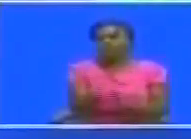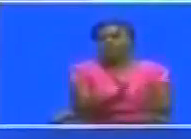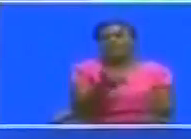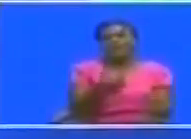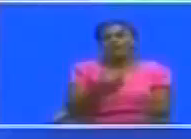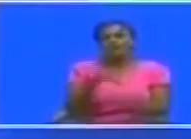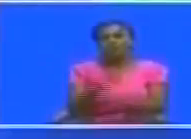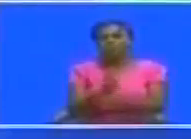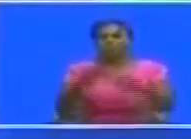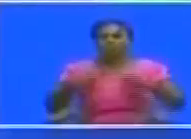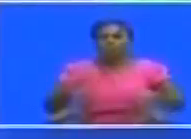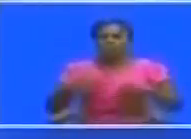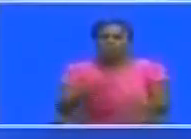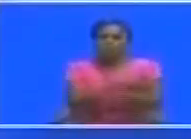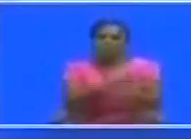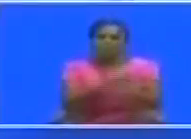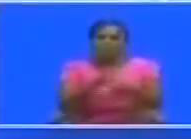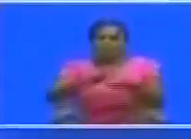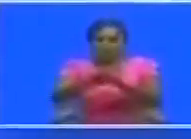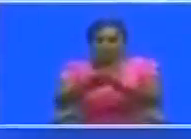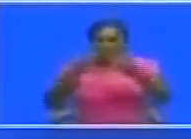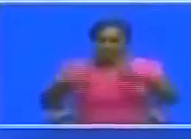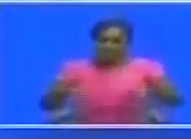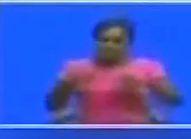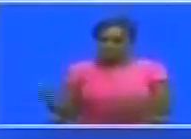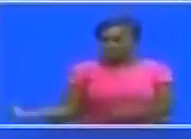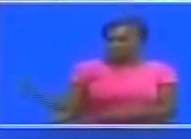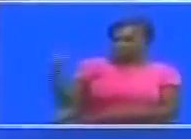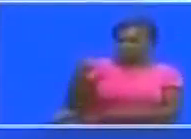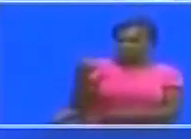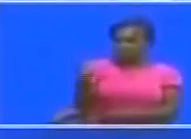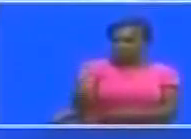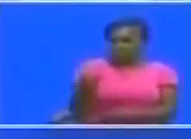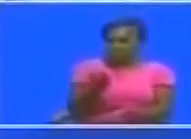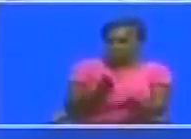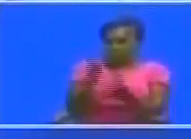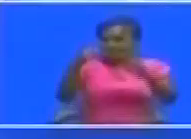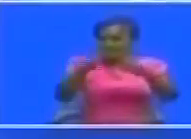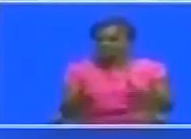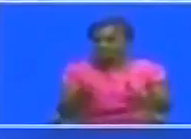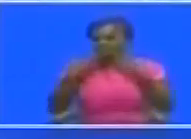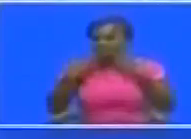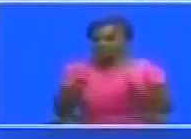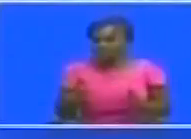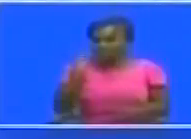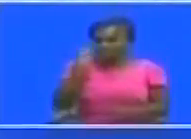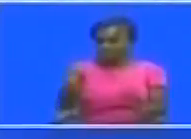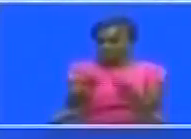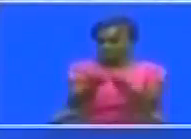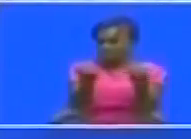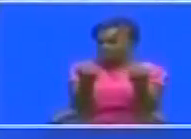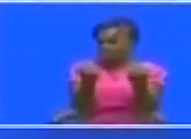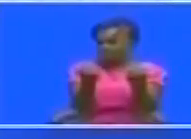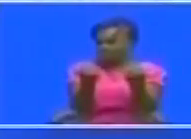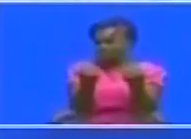use people power to enforce change. People will rise up, they will demand their rights, and they have already started. You saw what happened in Rukunjiri.